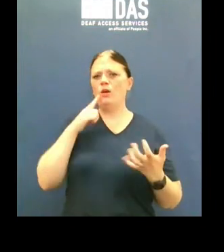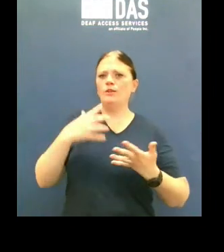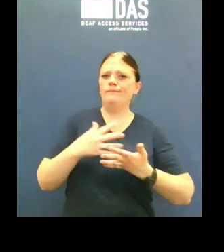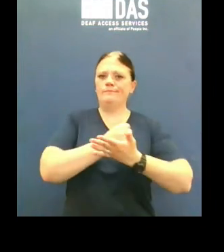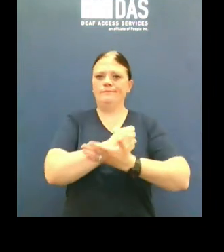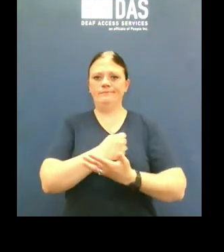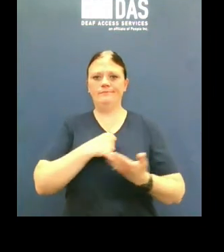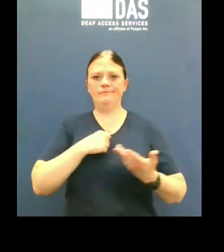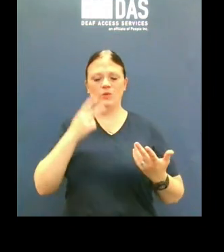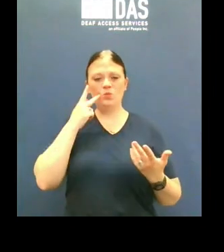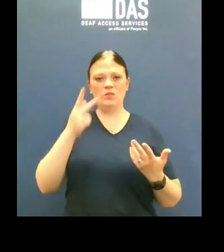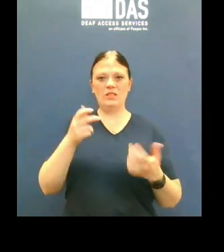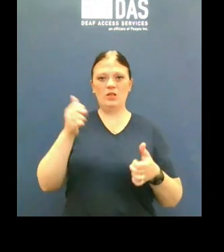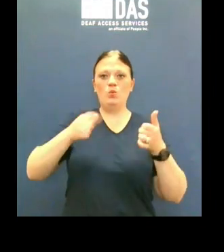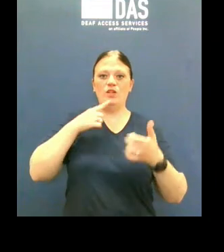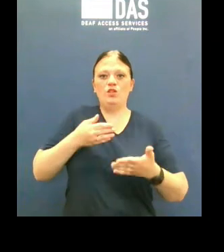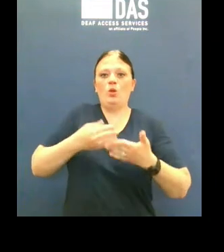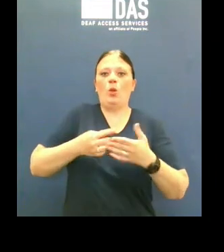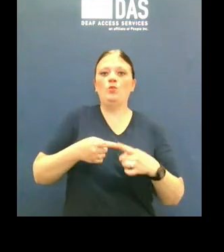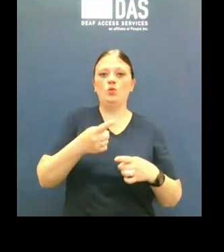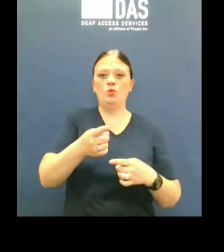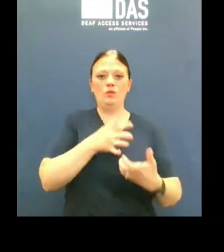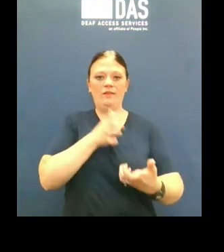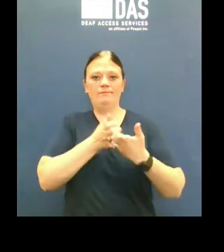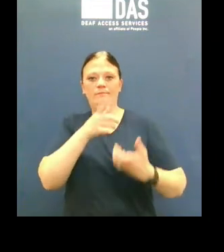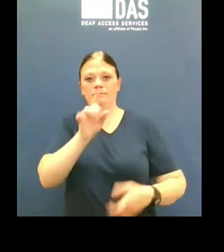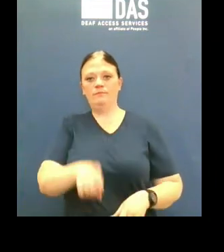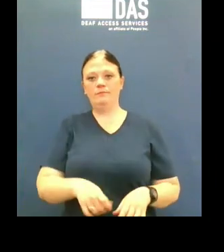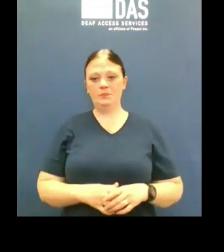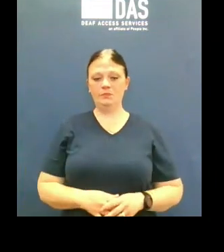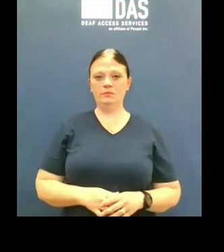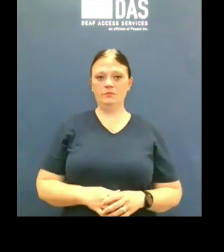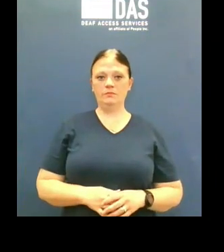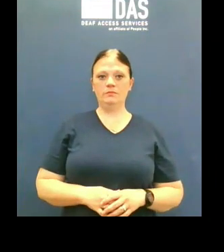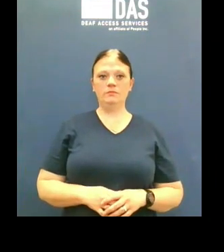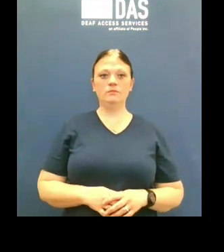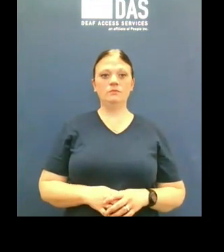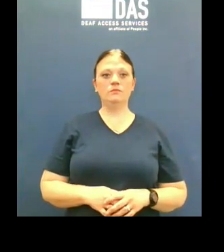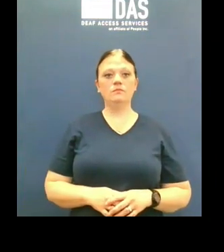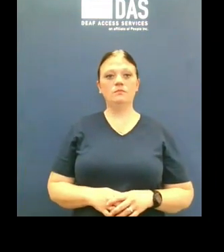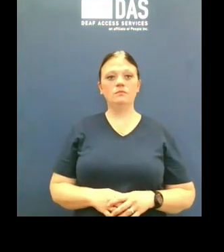advantage of that to see the site that's closest to you that fits your needs. Next, please.